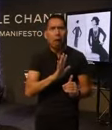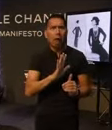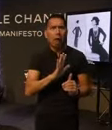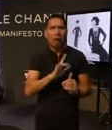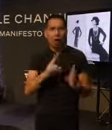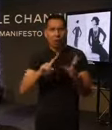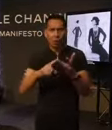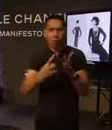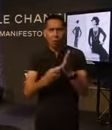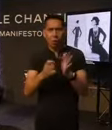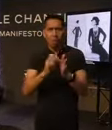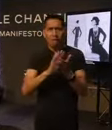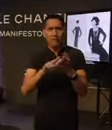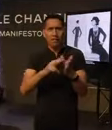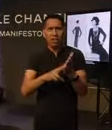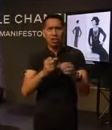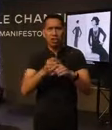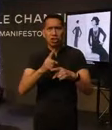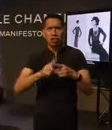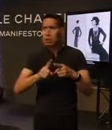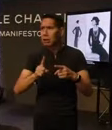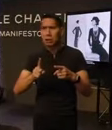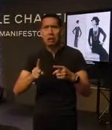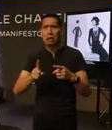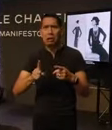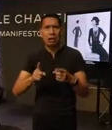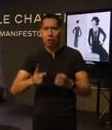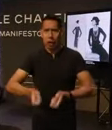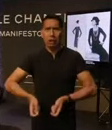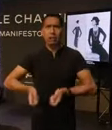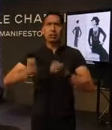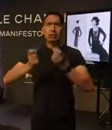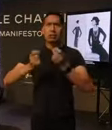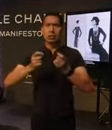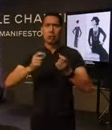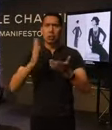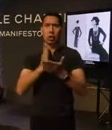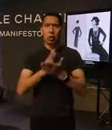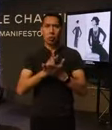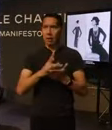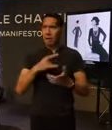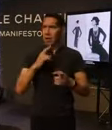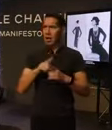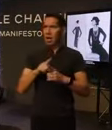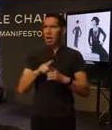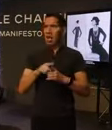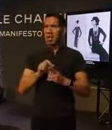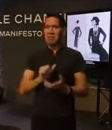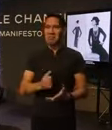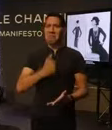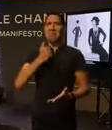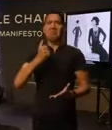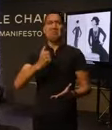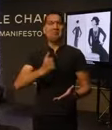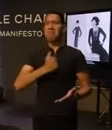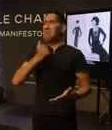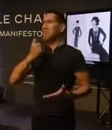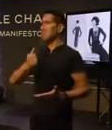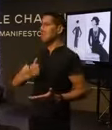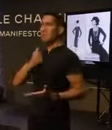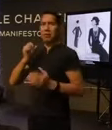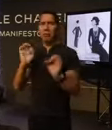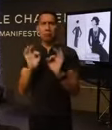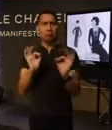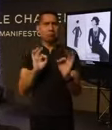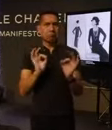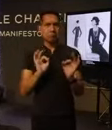in an orphanage, you don't have that sense of entitlement that many people that she was mixing with was. So